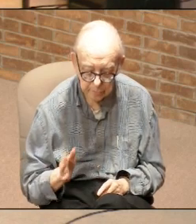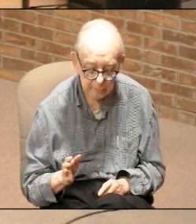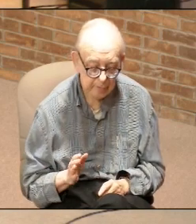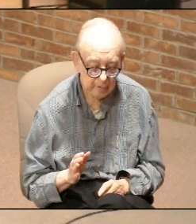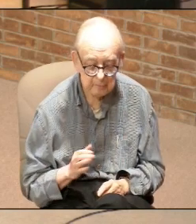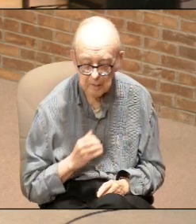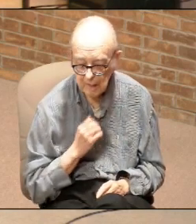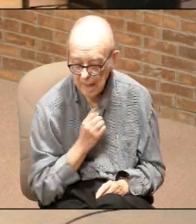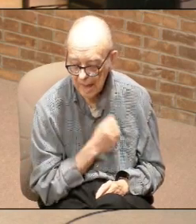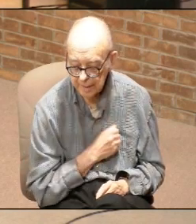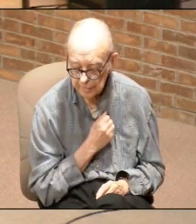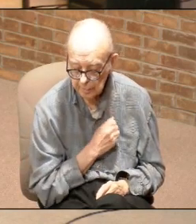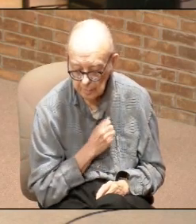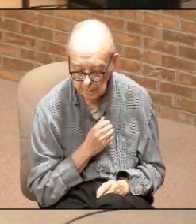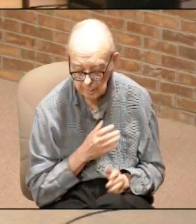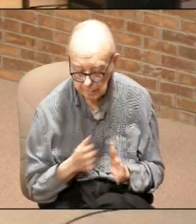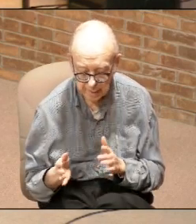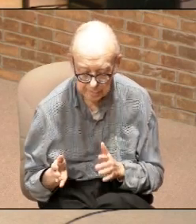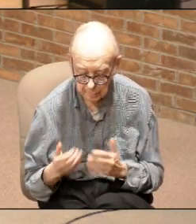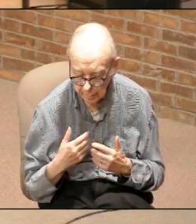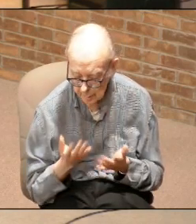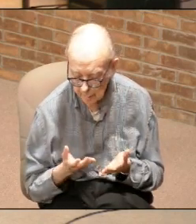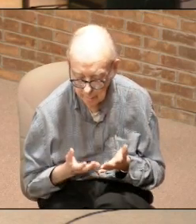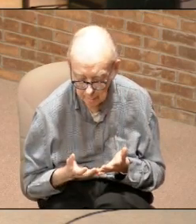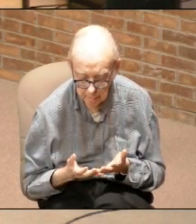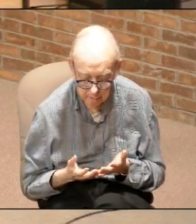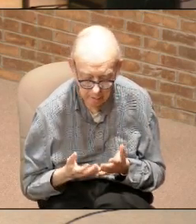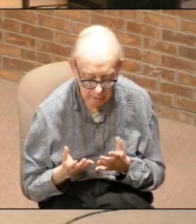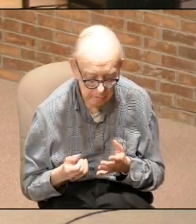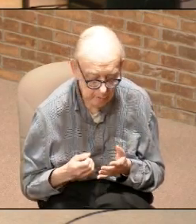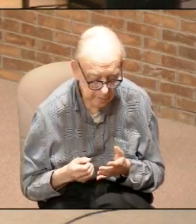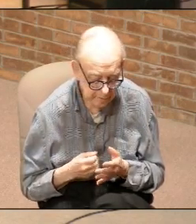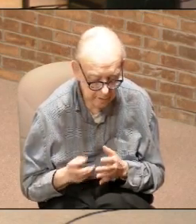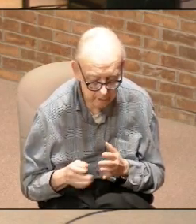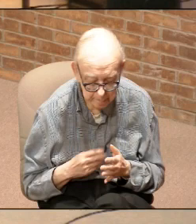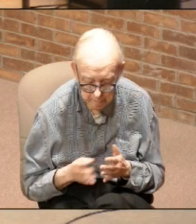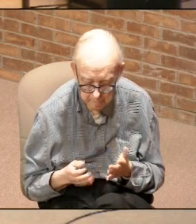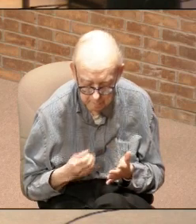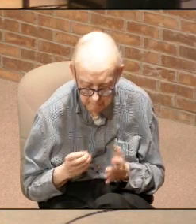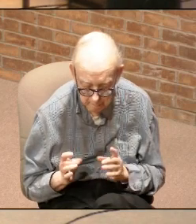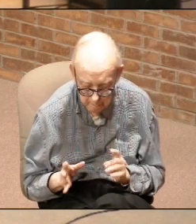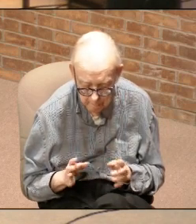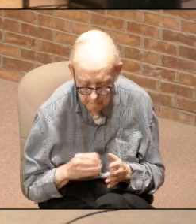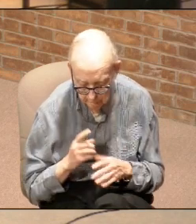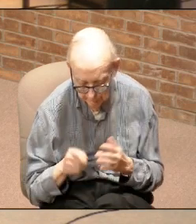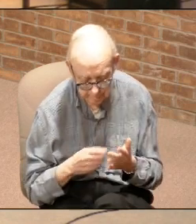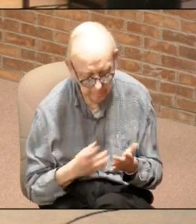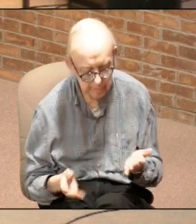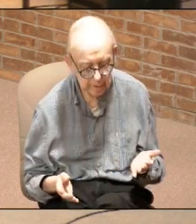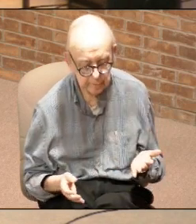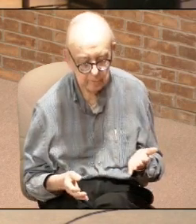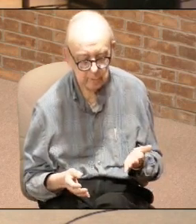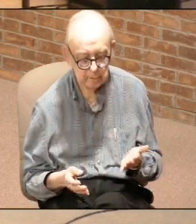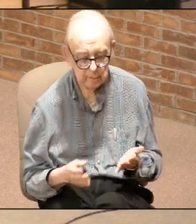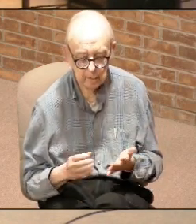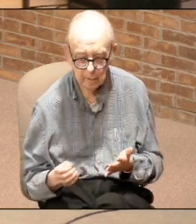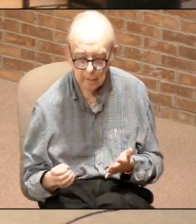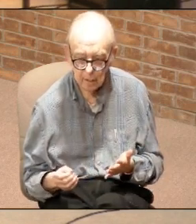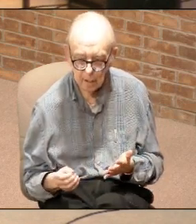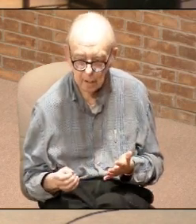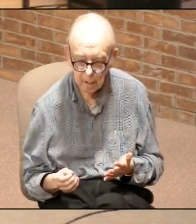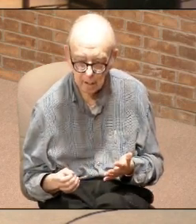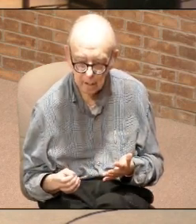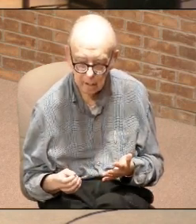and and what they want i i want this style of music and i i i don't like this and i don't like that and